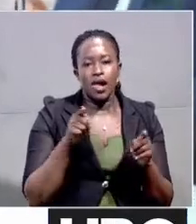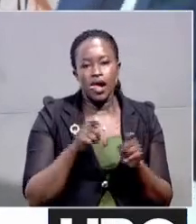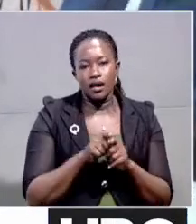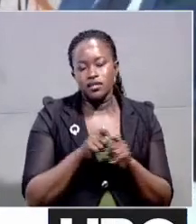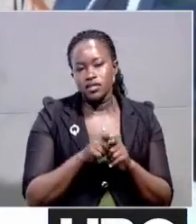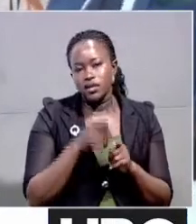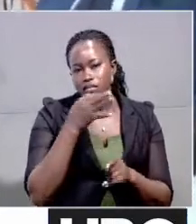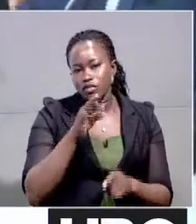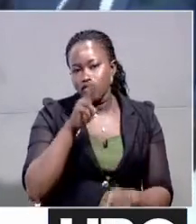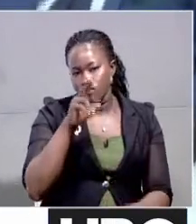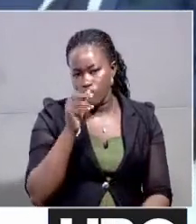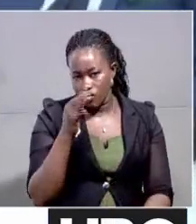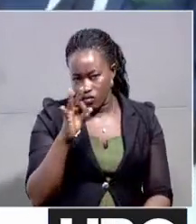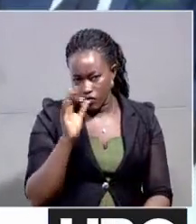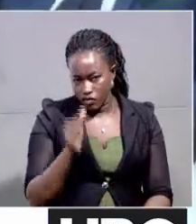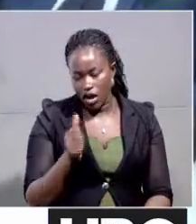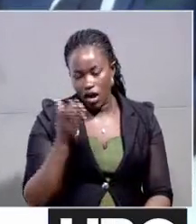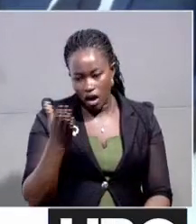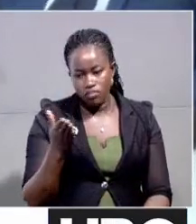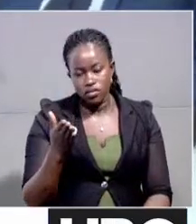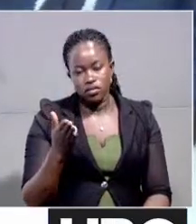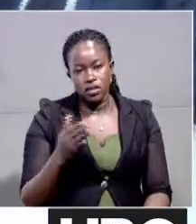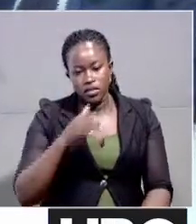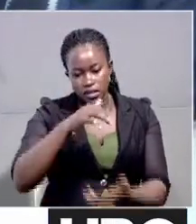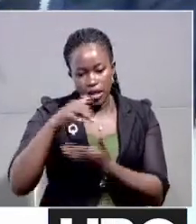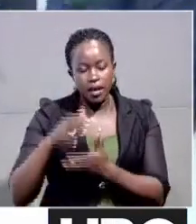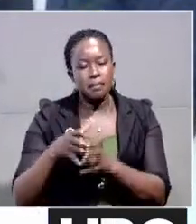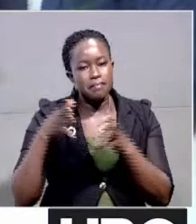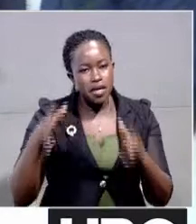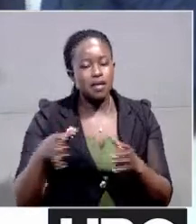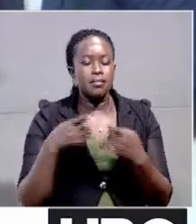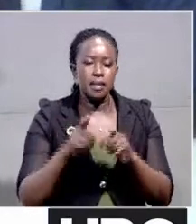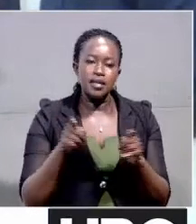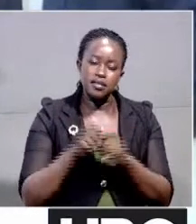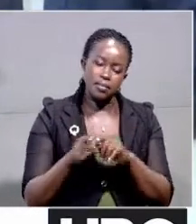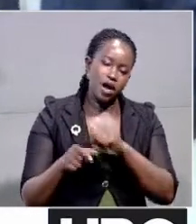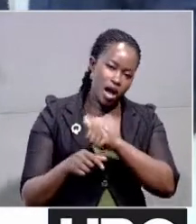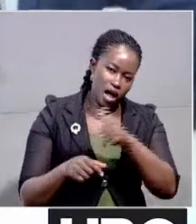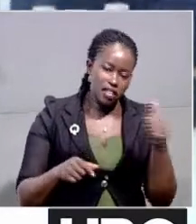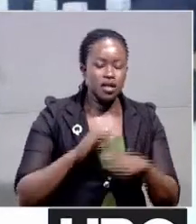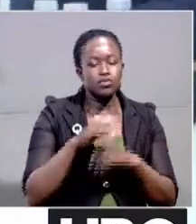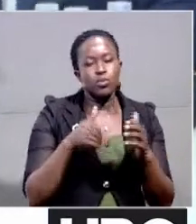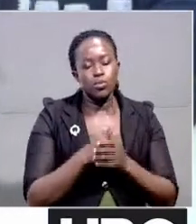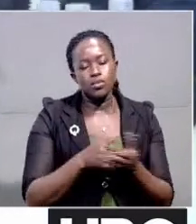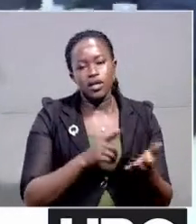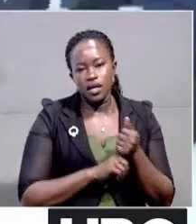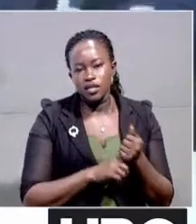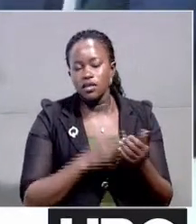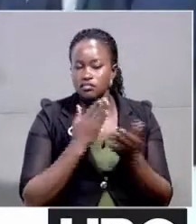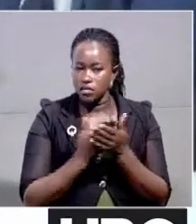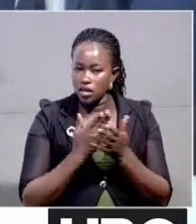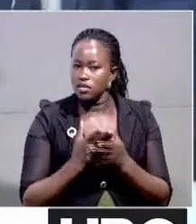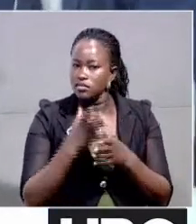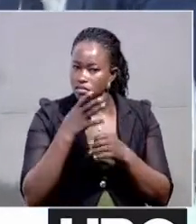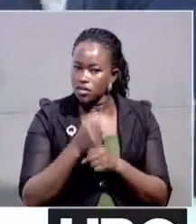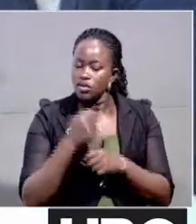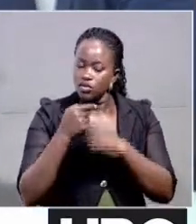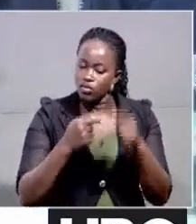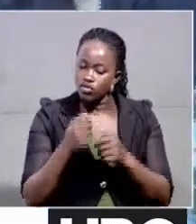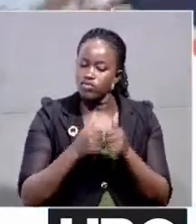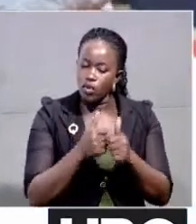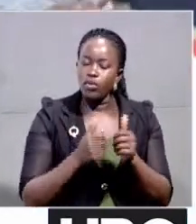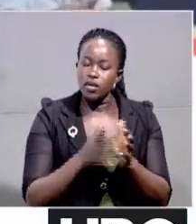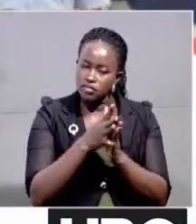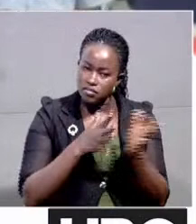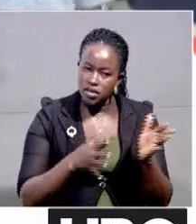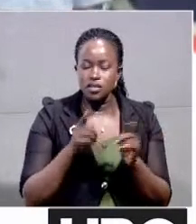Football Associations, FUFA, taking the lion's share, but all other considered. He urged federations to pursue excellence that can increase